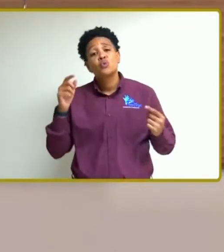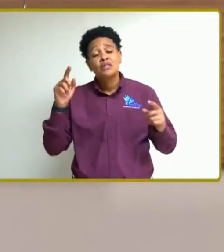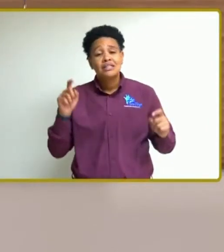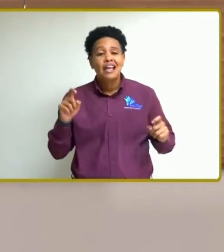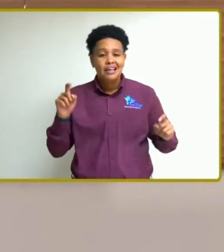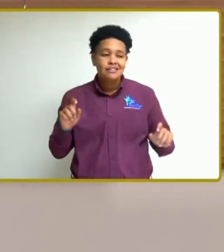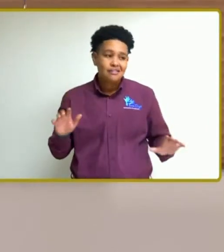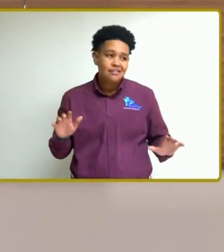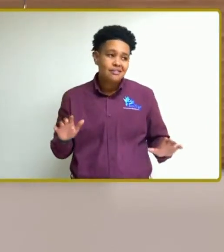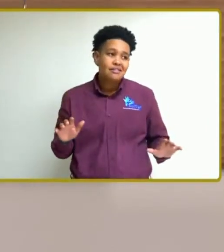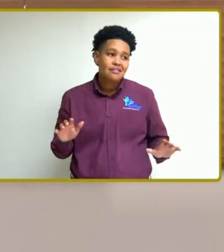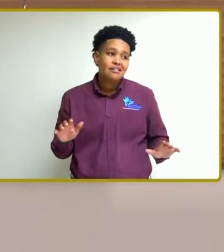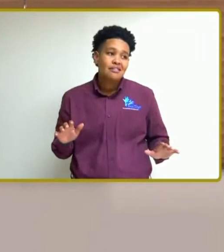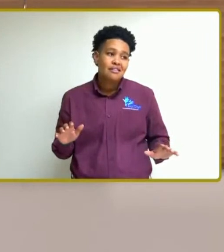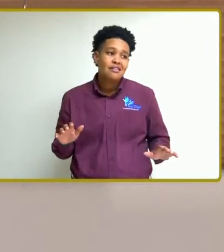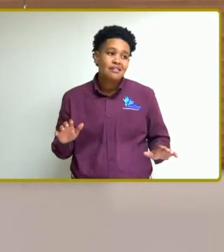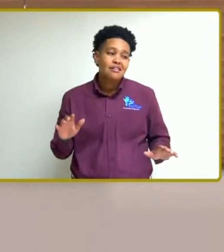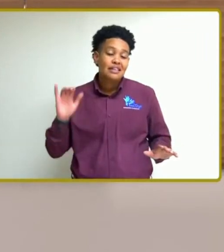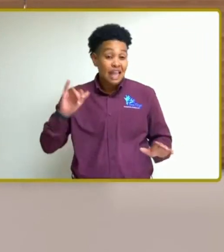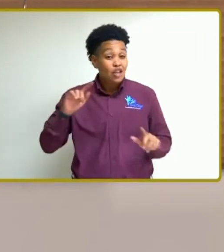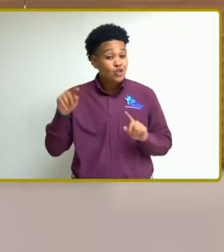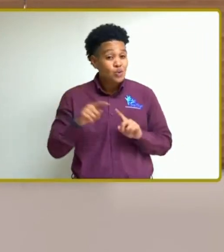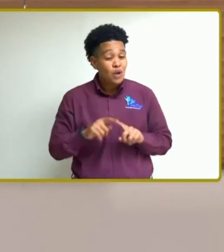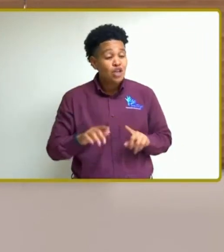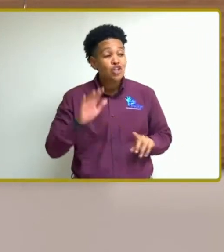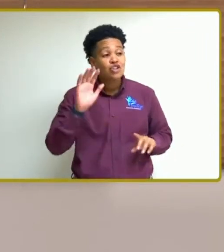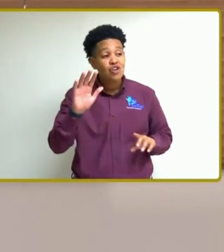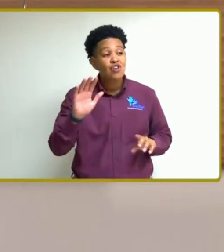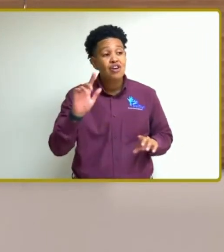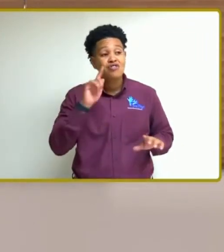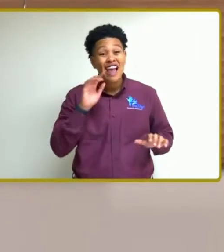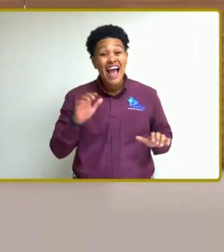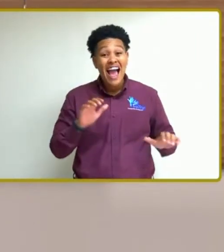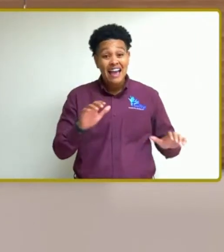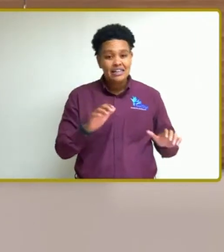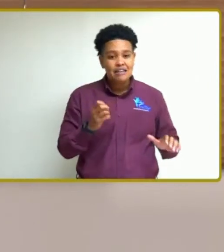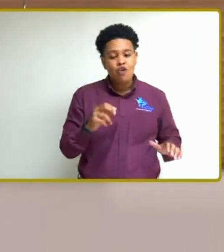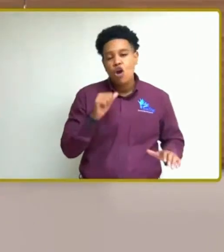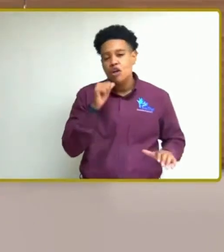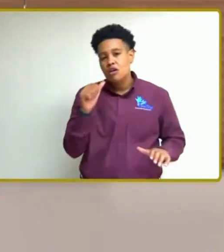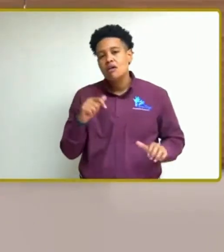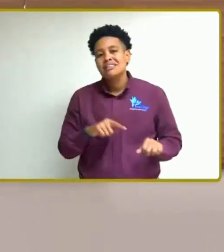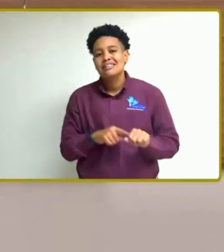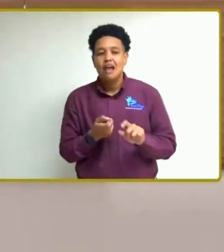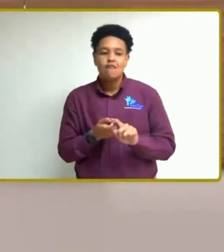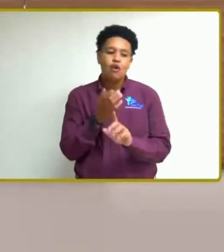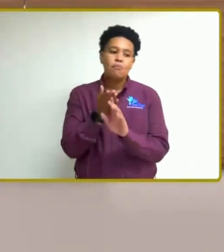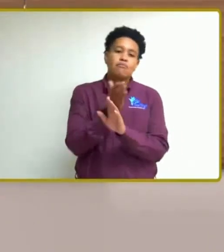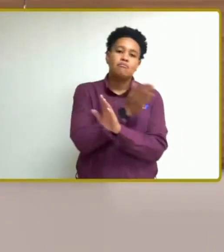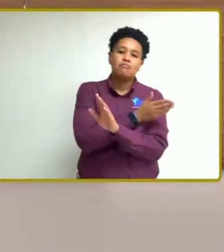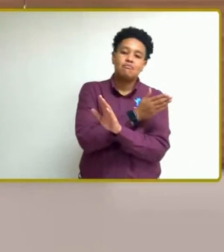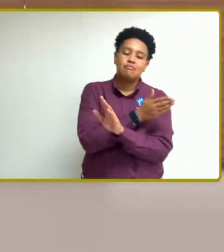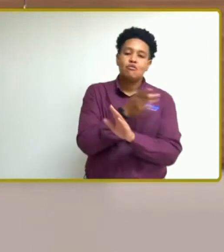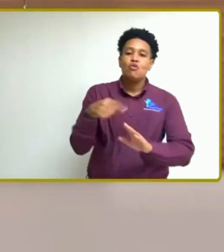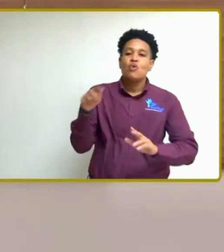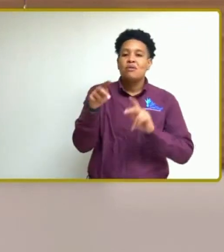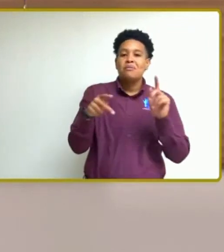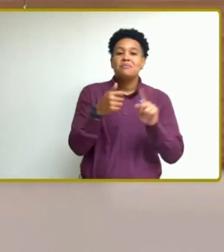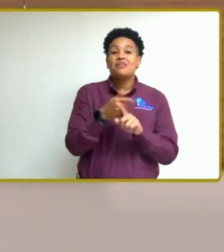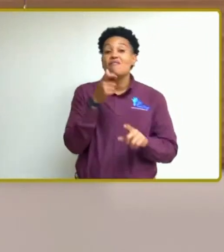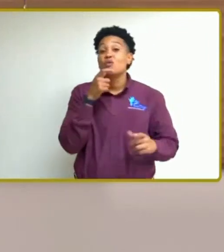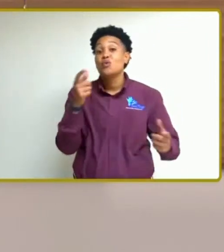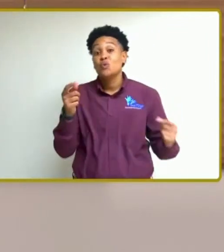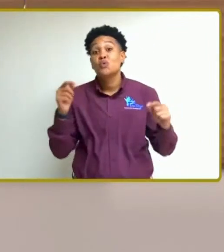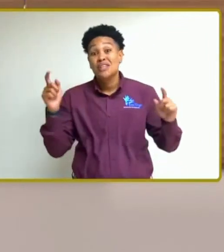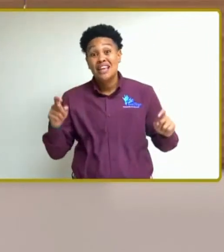test, then that's when whether you're an active case or not starts from. For those persons who do the